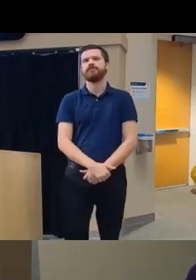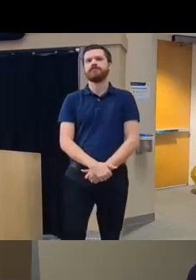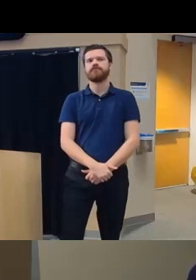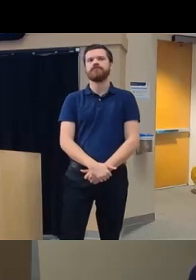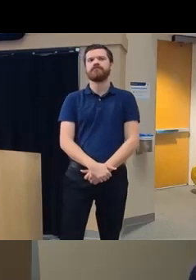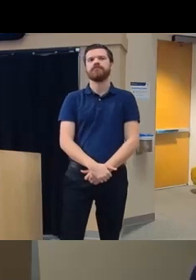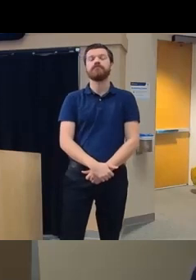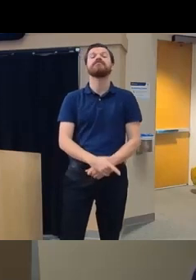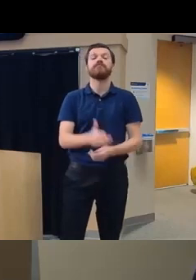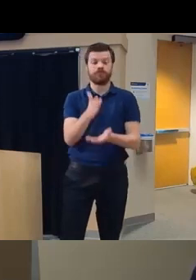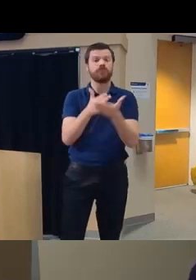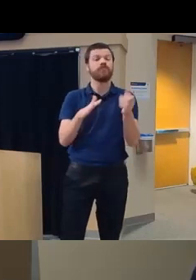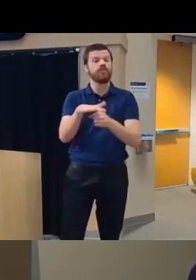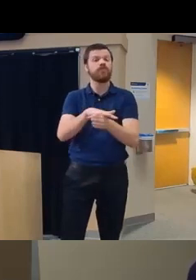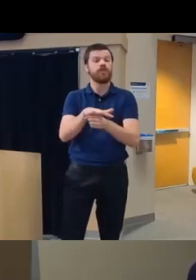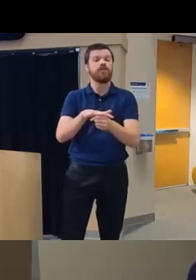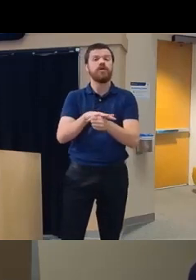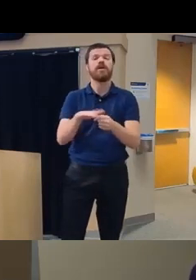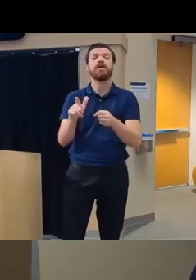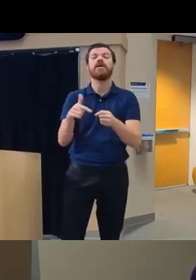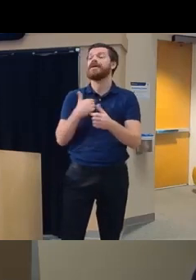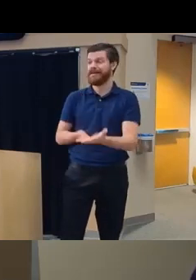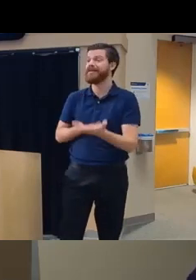There were some sites that were like,